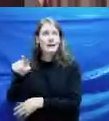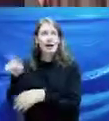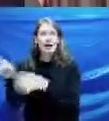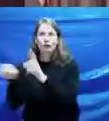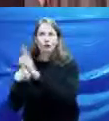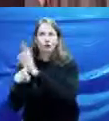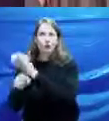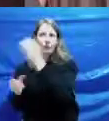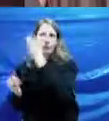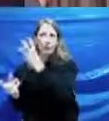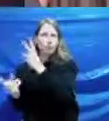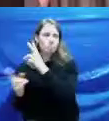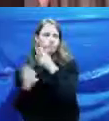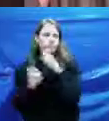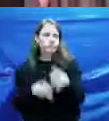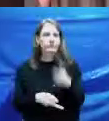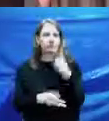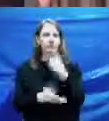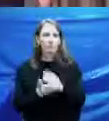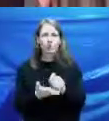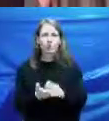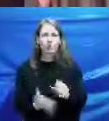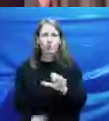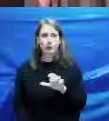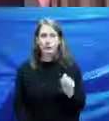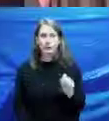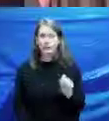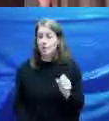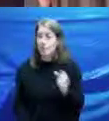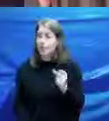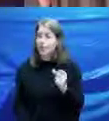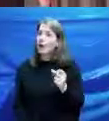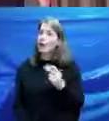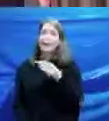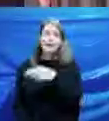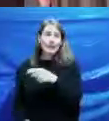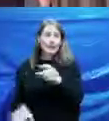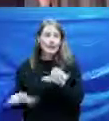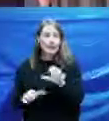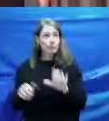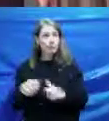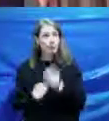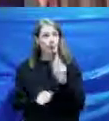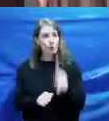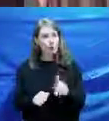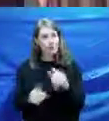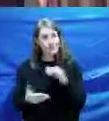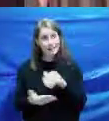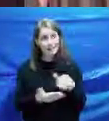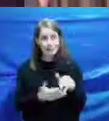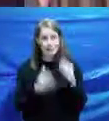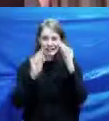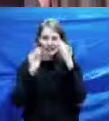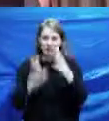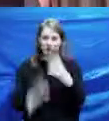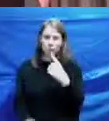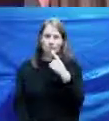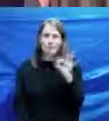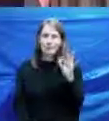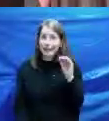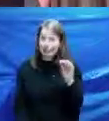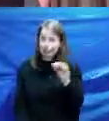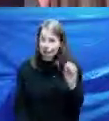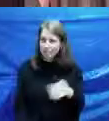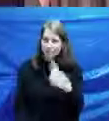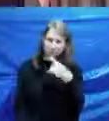a quarter of them were willing to change things that they are currently teaching as they implement the Common Core. So one of